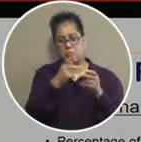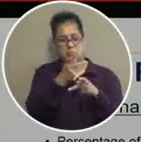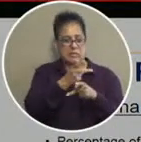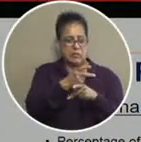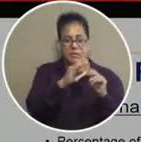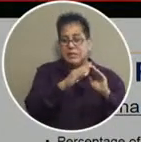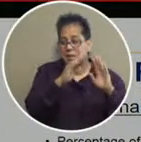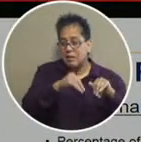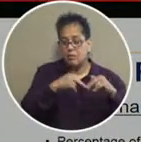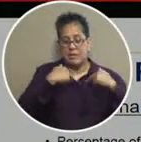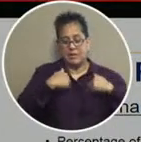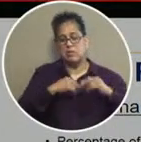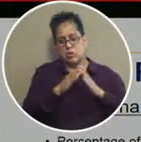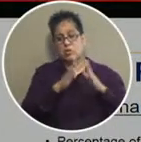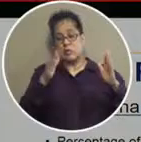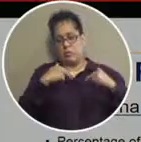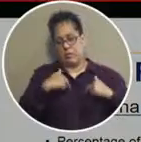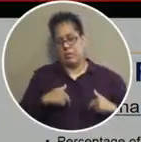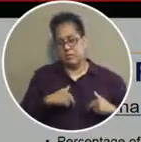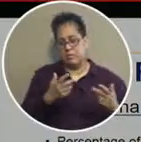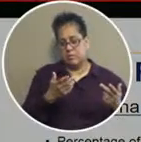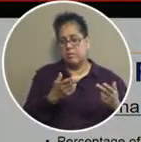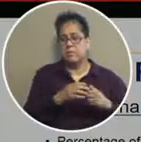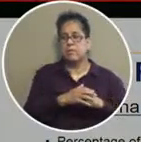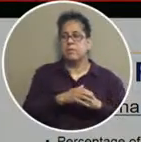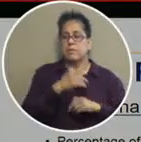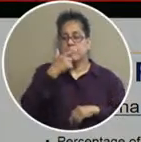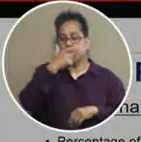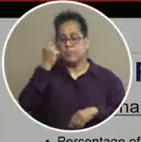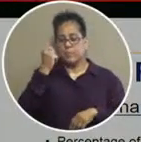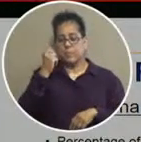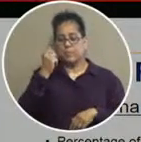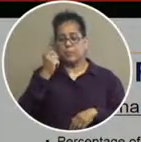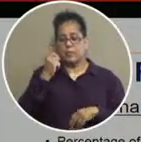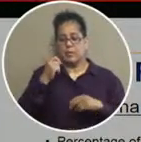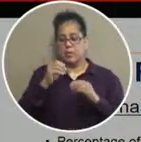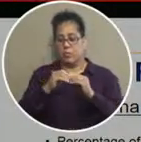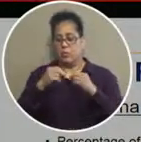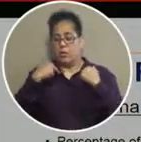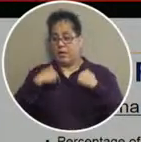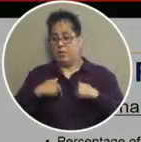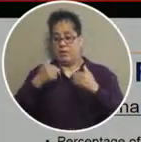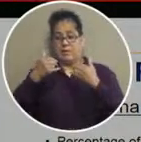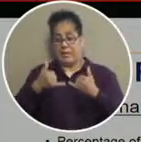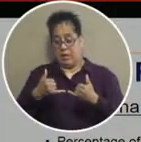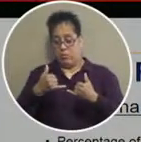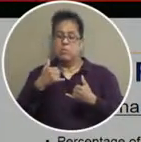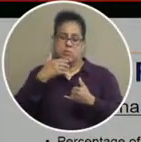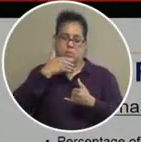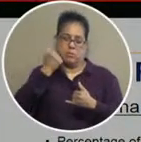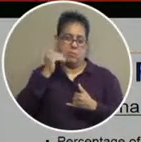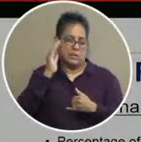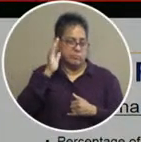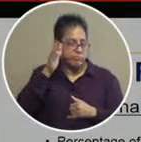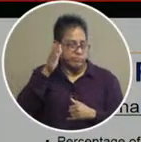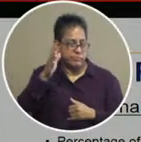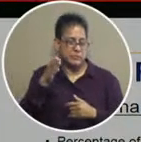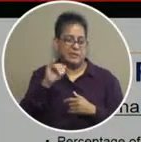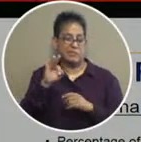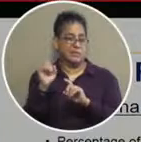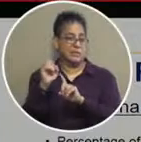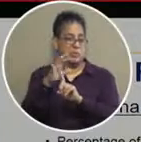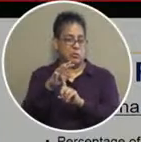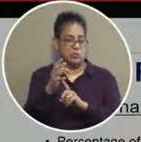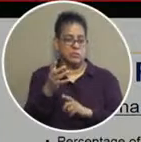your health, your general health now. Because the healthier that you can be now, the better off you'll be if you are